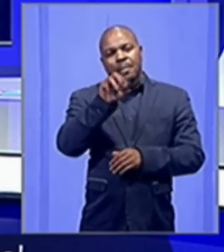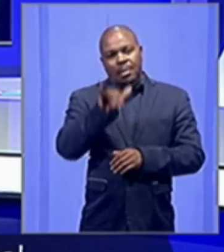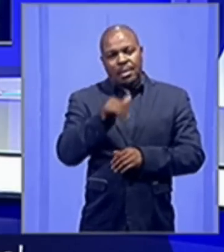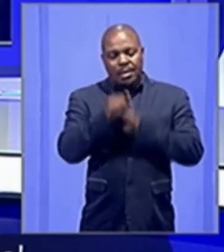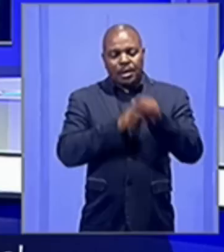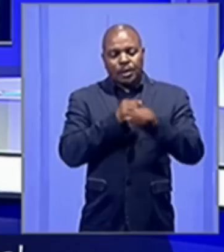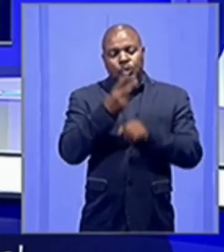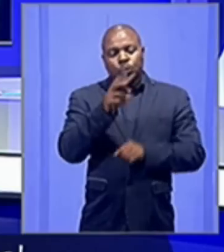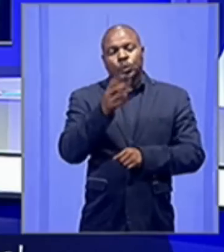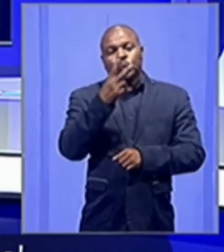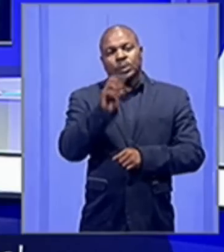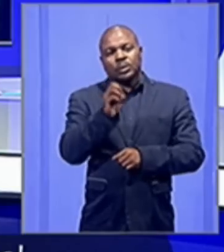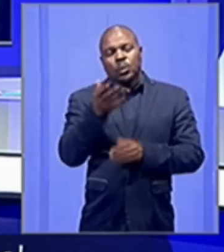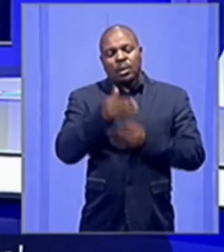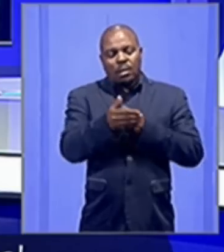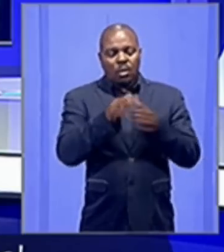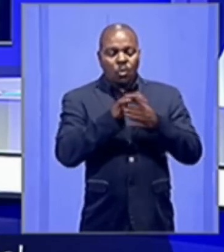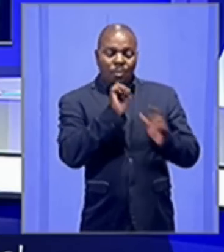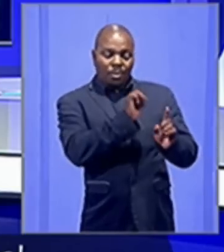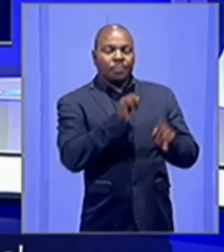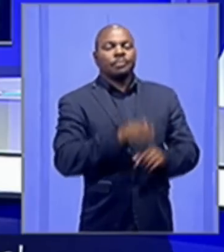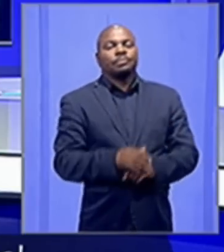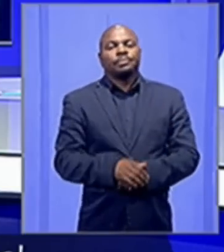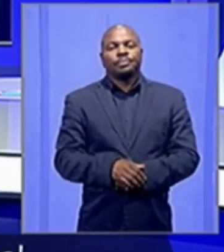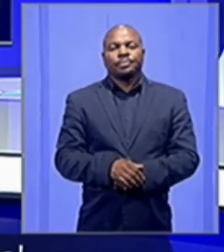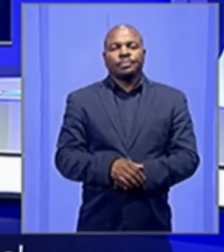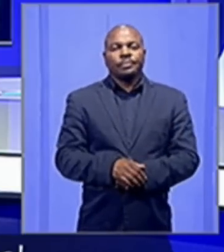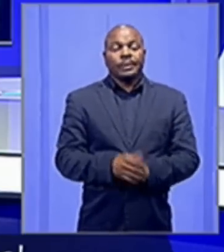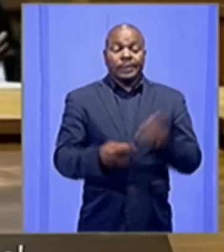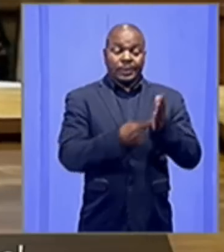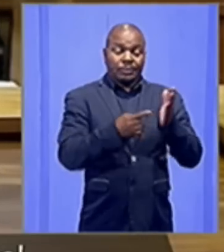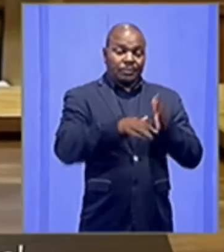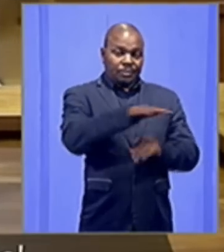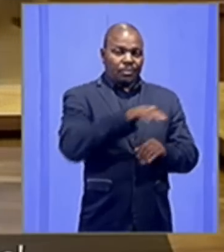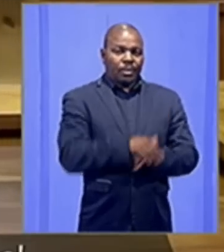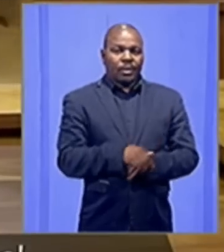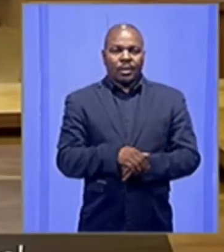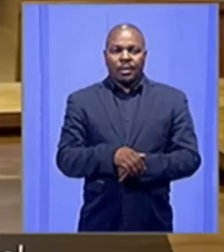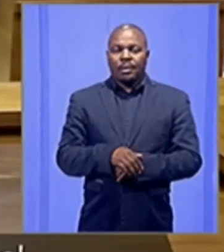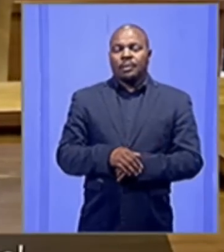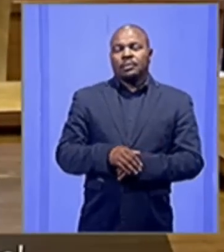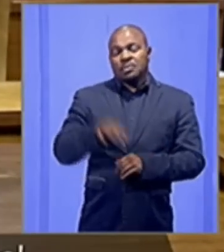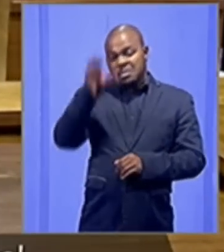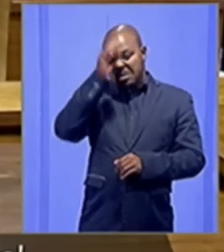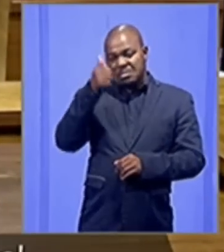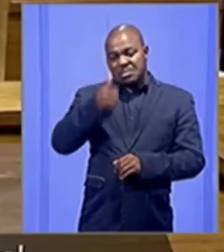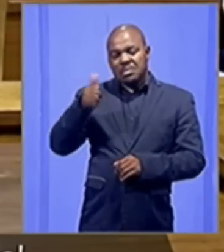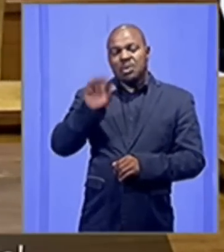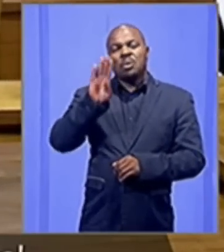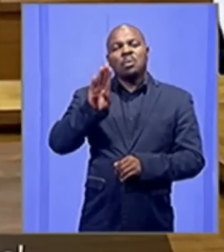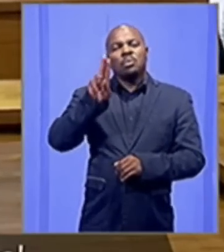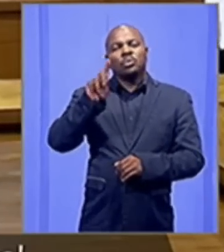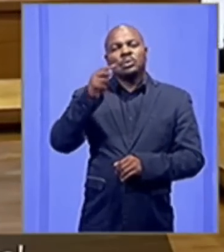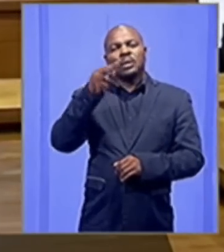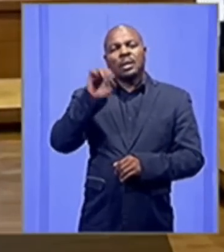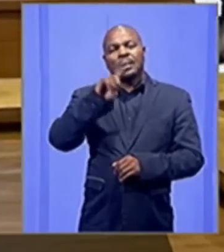Tembisa gauswi le mo a bego a dula gona. Go ya ka mokonstable Jabulani Buthelezi yo a